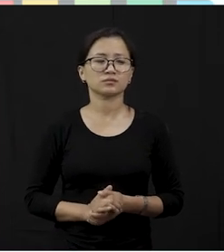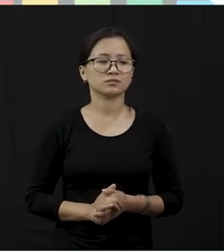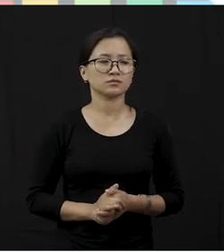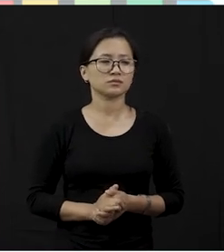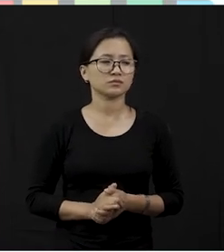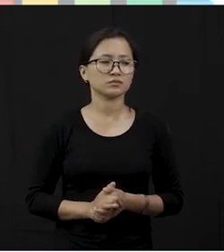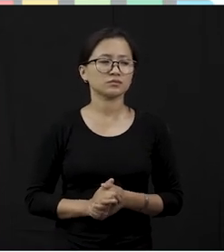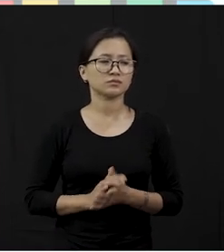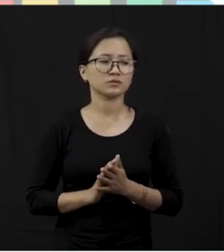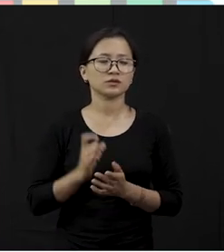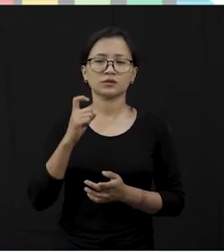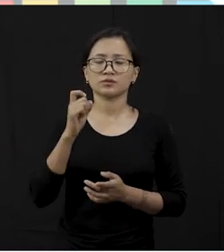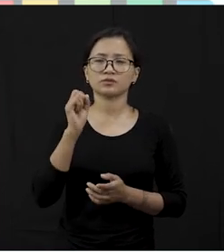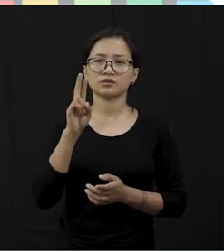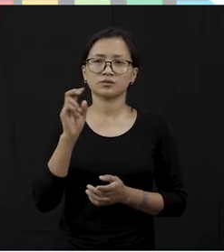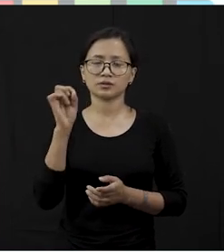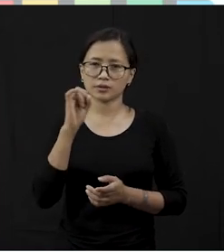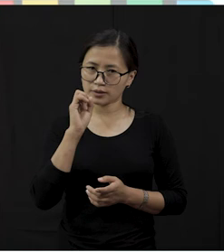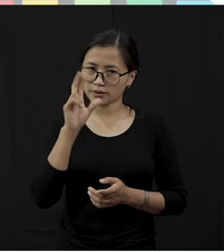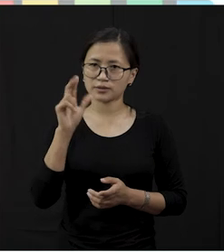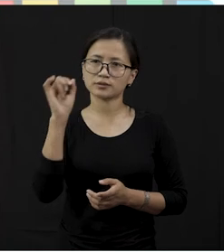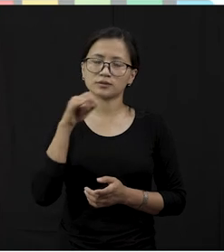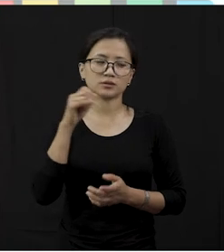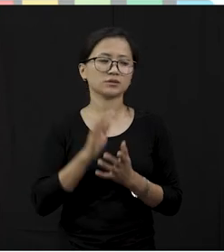So here's 7,286.